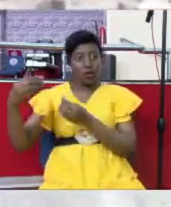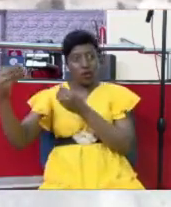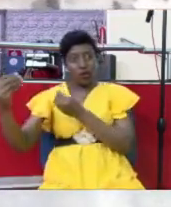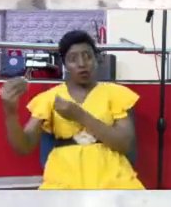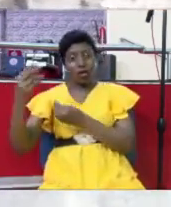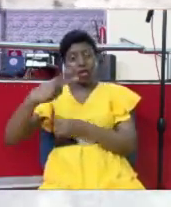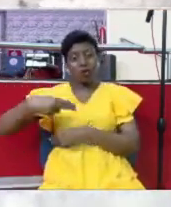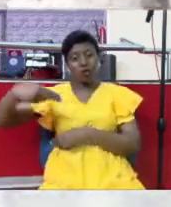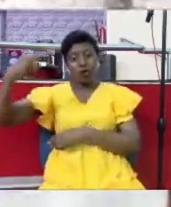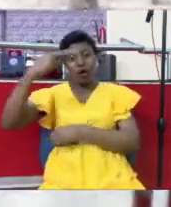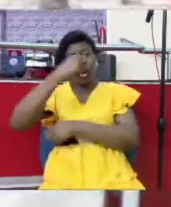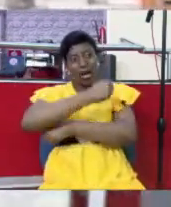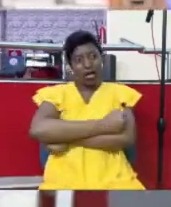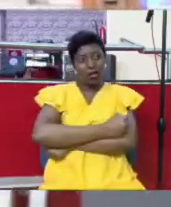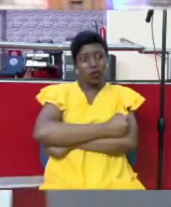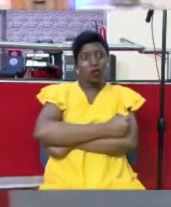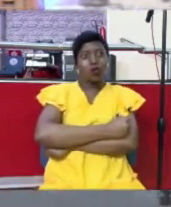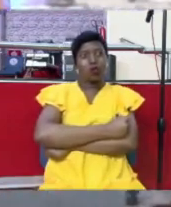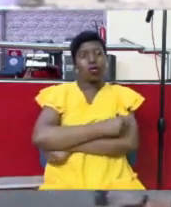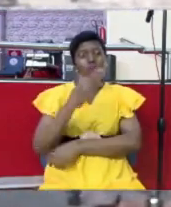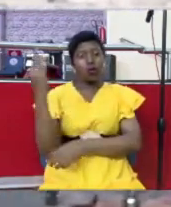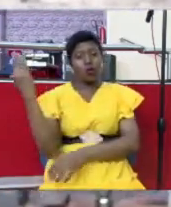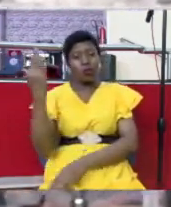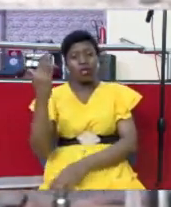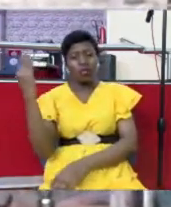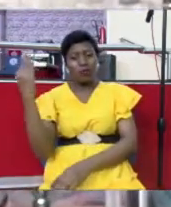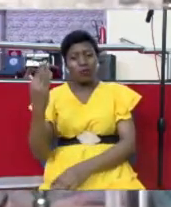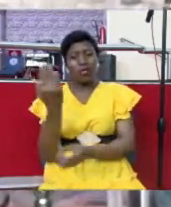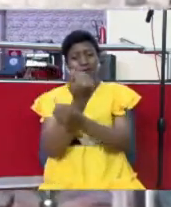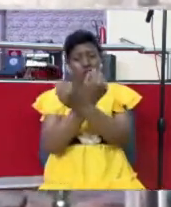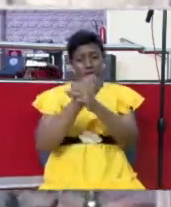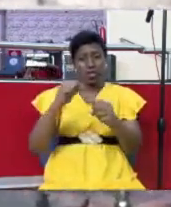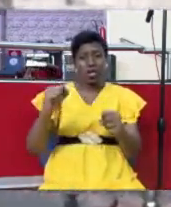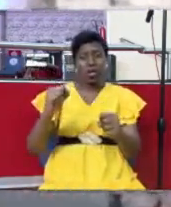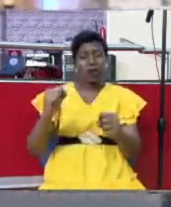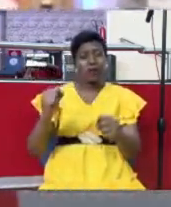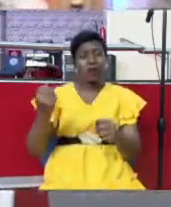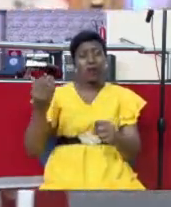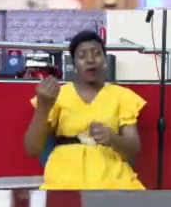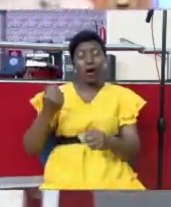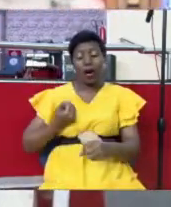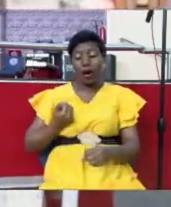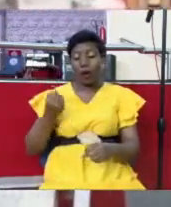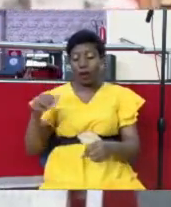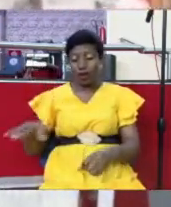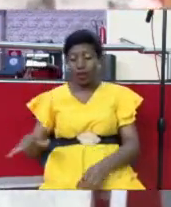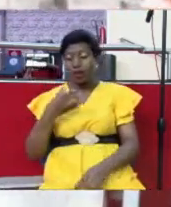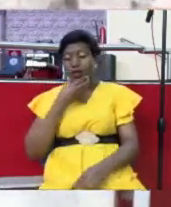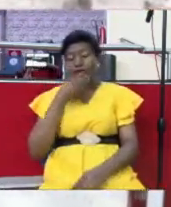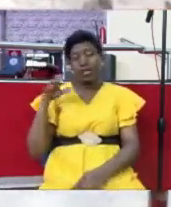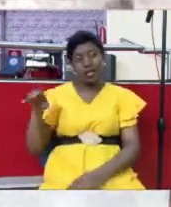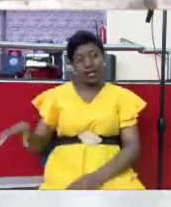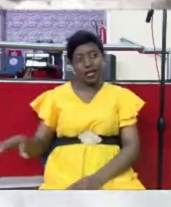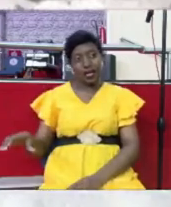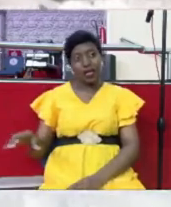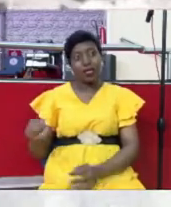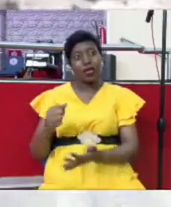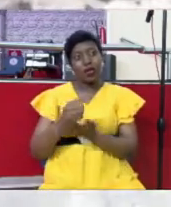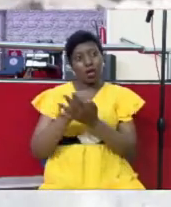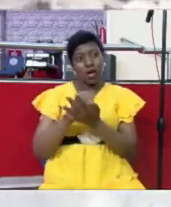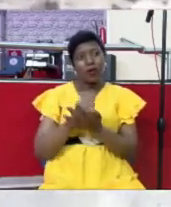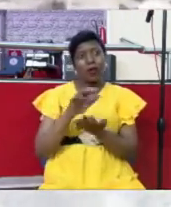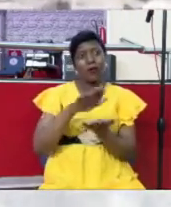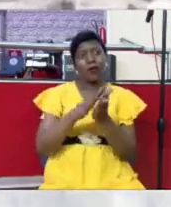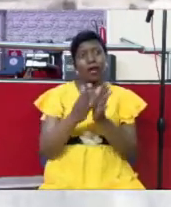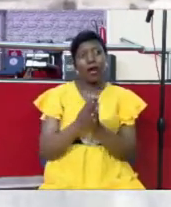and they want to rescue our sons and daughters from high school so that they can be born again, isn't that a cause?